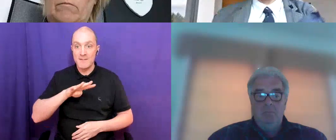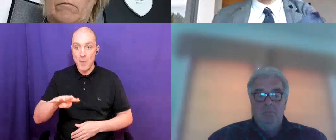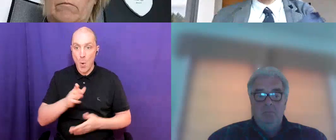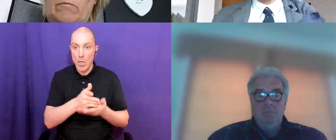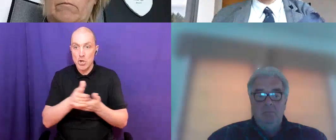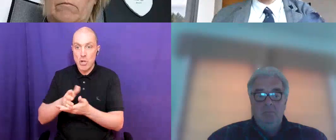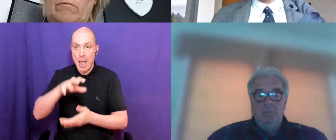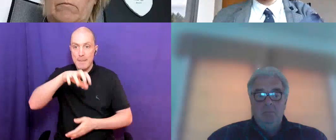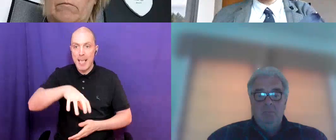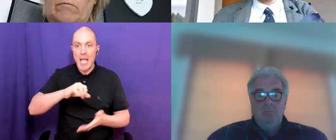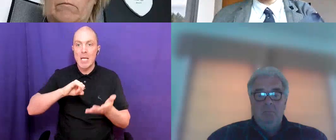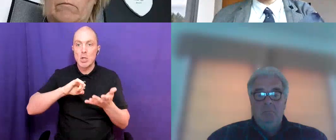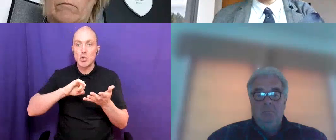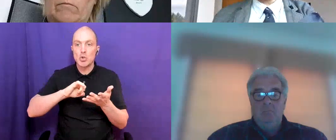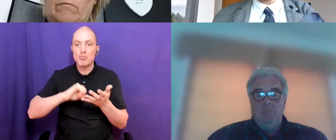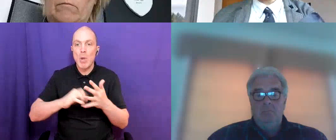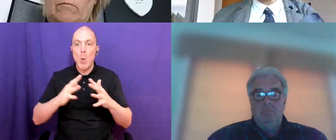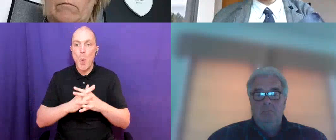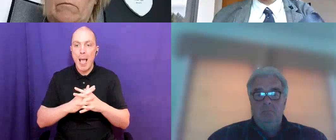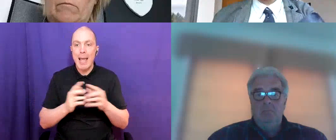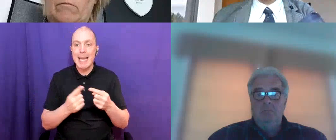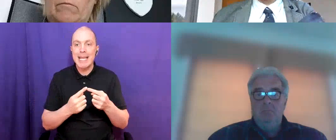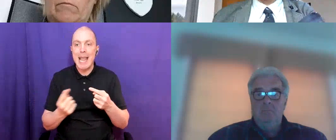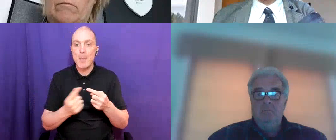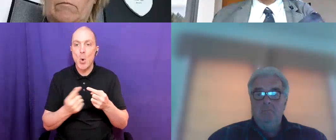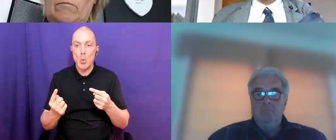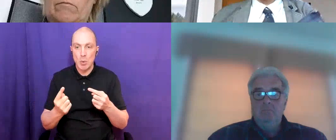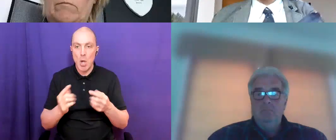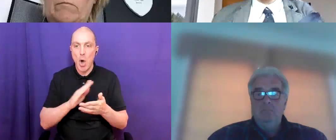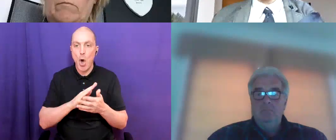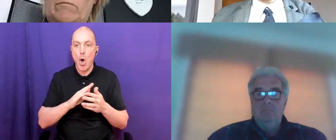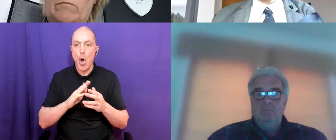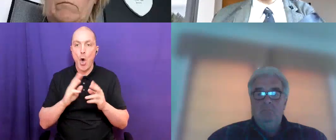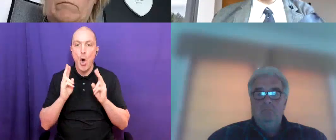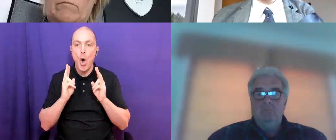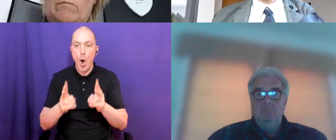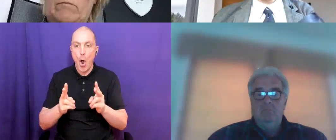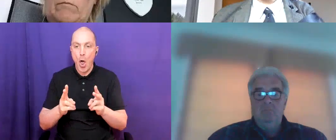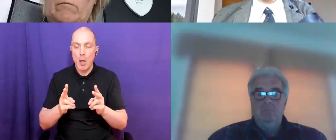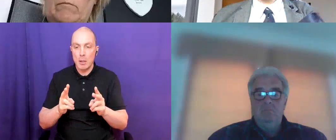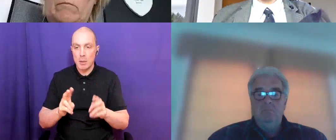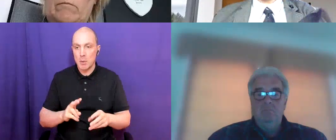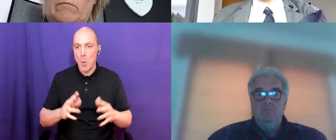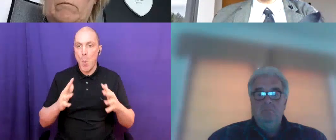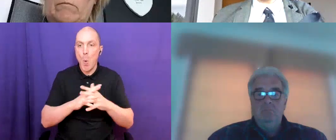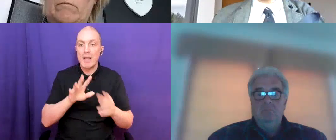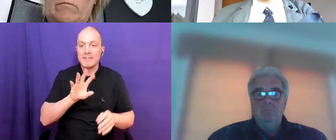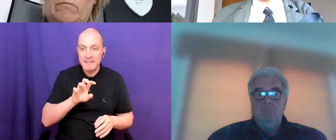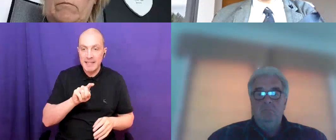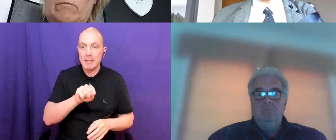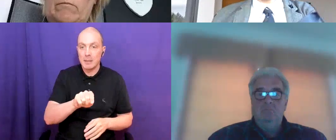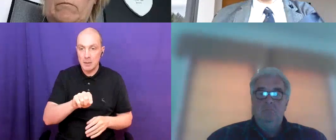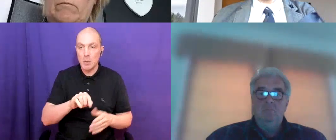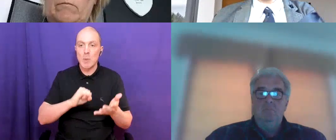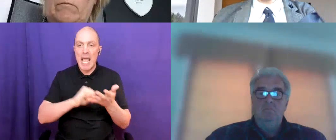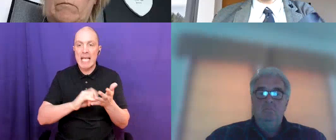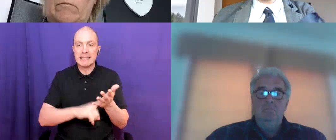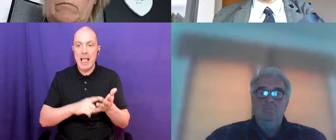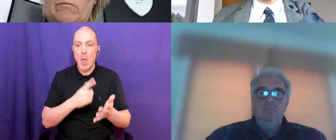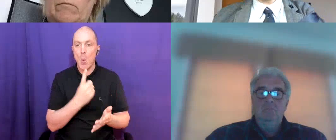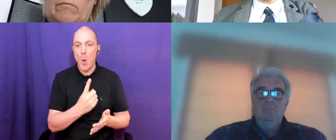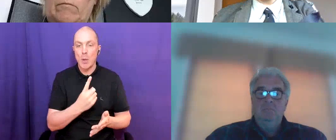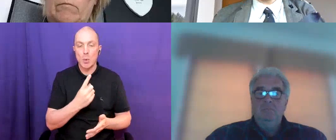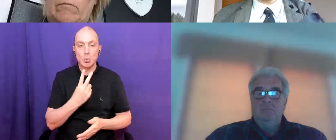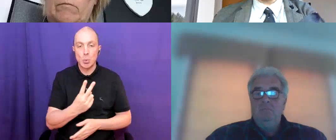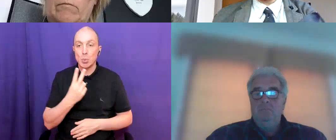is Springwell's Neighbourhood Hall, and for voters for Ward 15, voters from registers SL